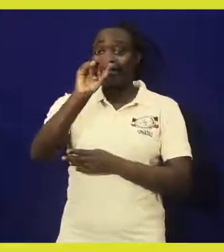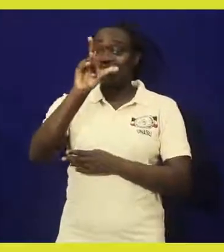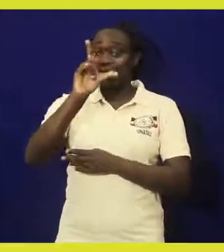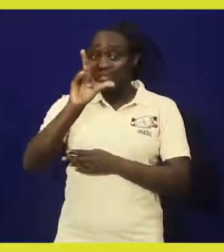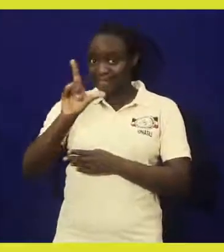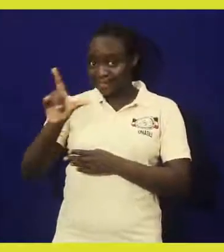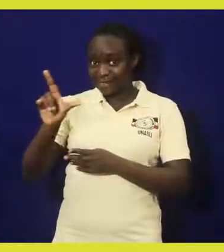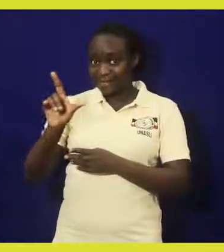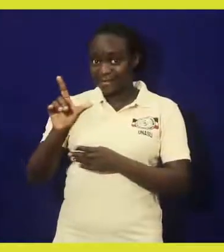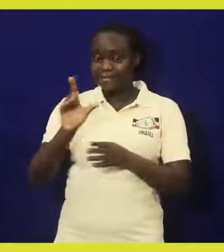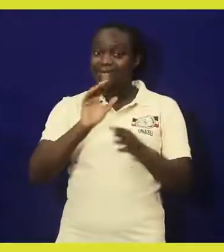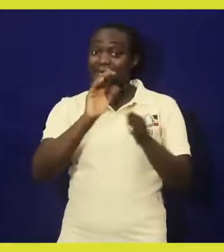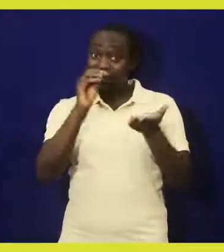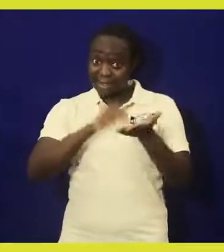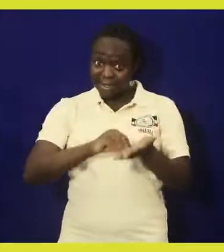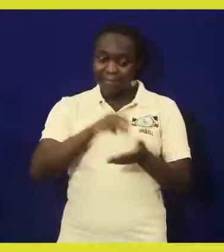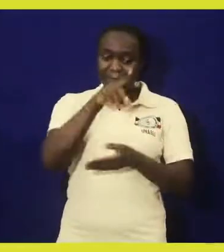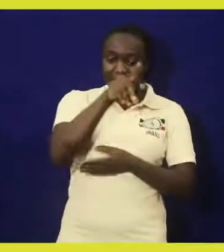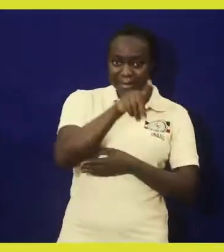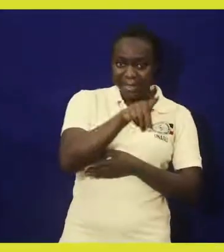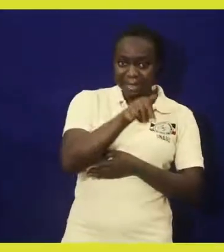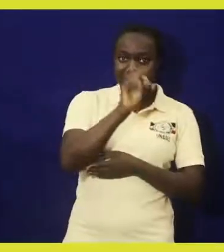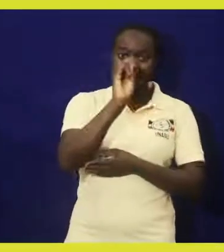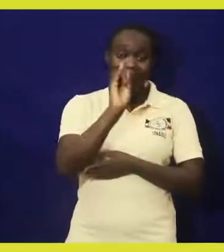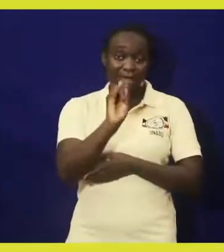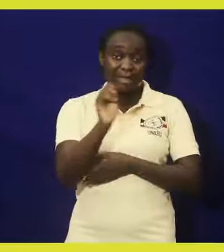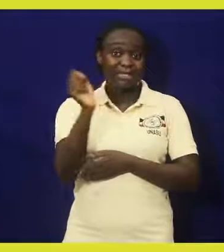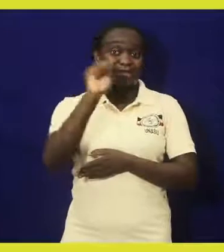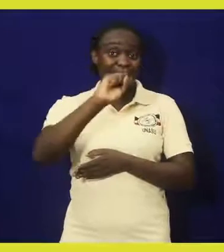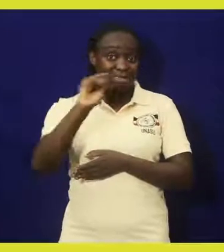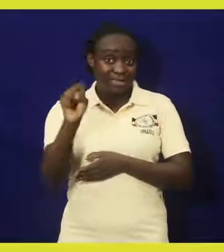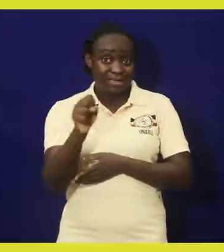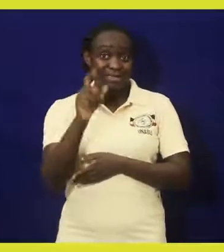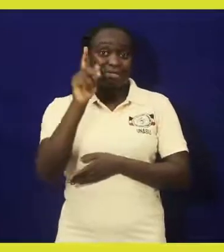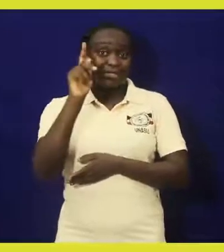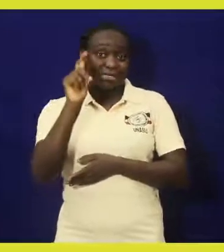spelling Pistil.